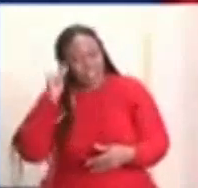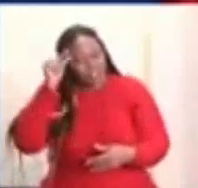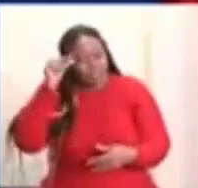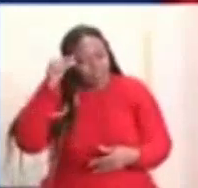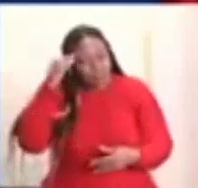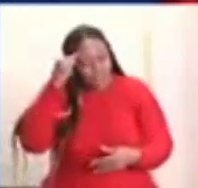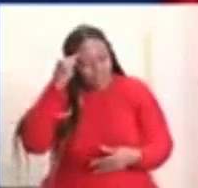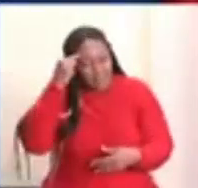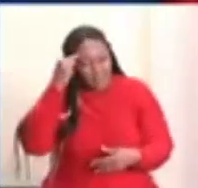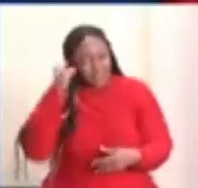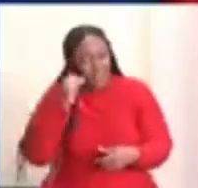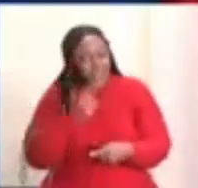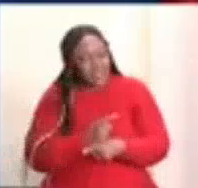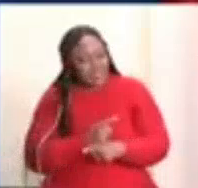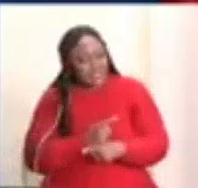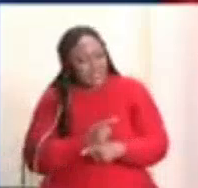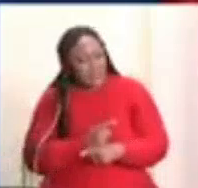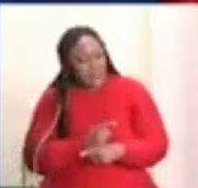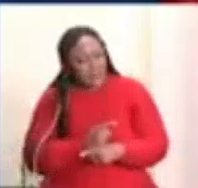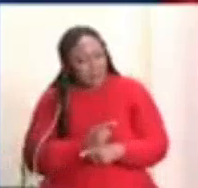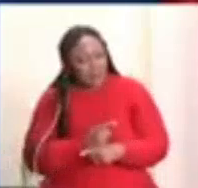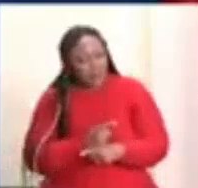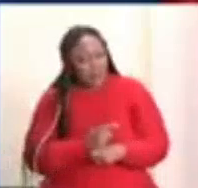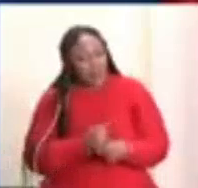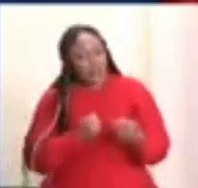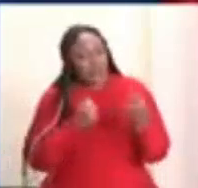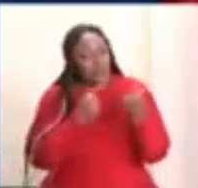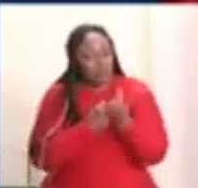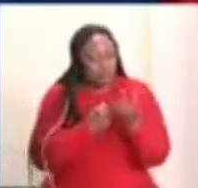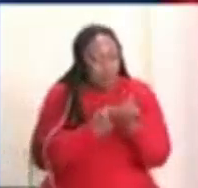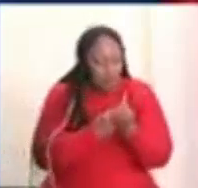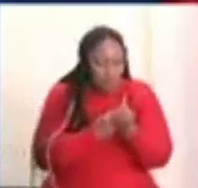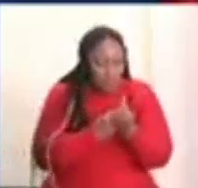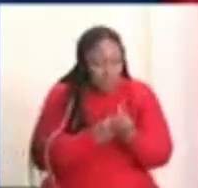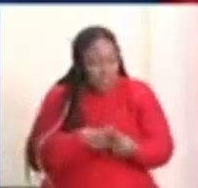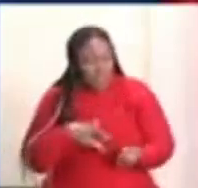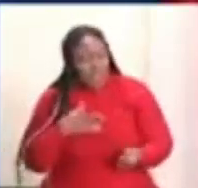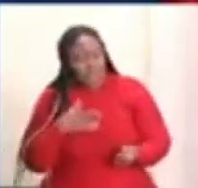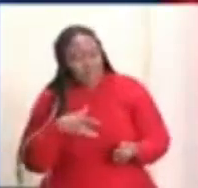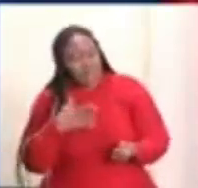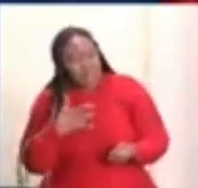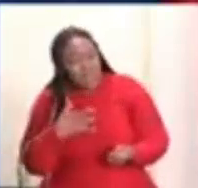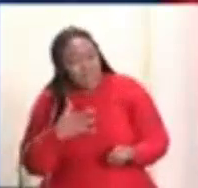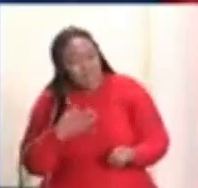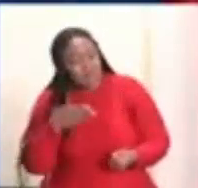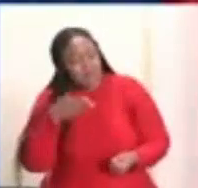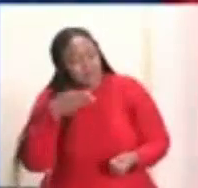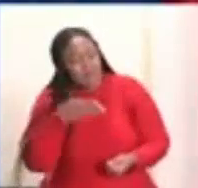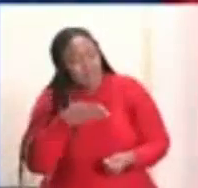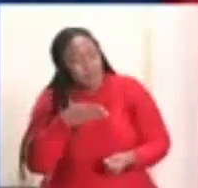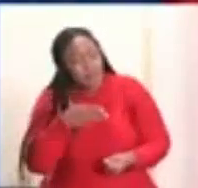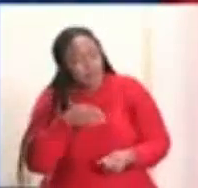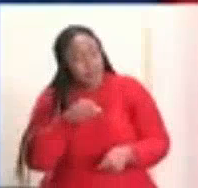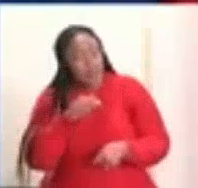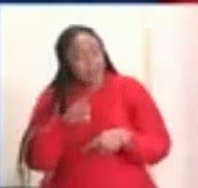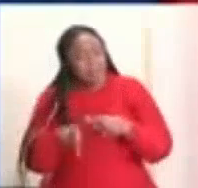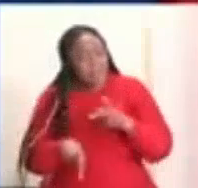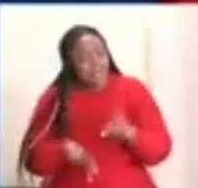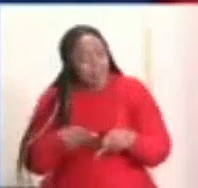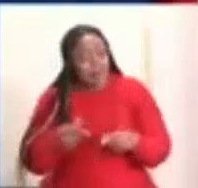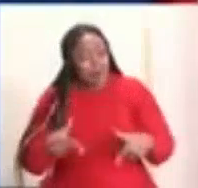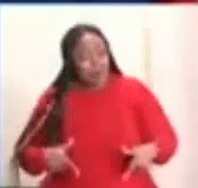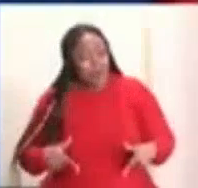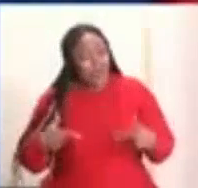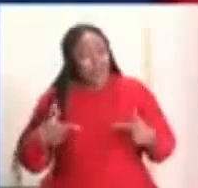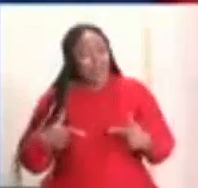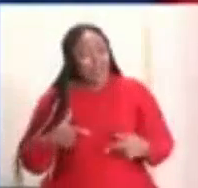funding to rebuild. But I find it shocking that the so-called loving and caring party,